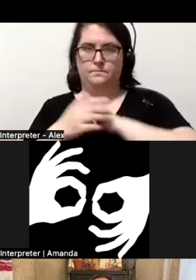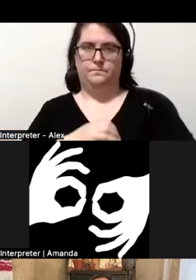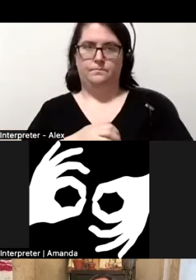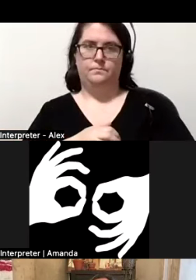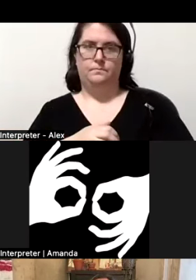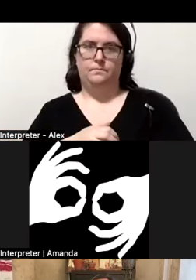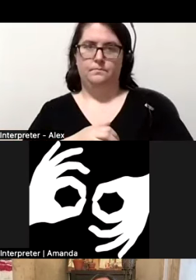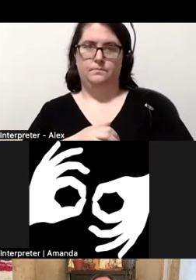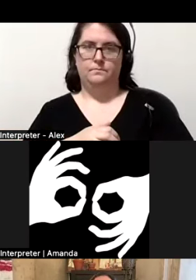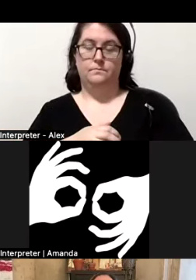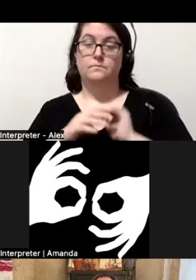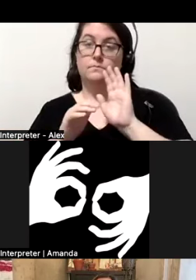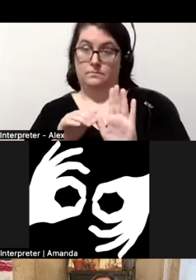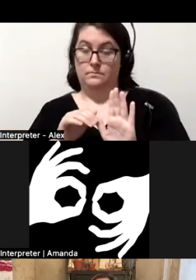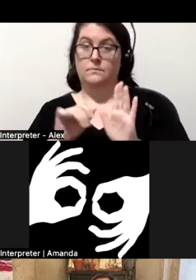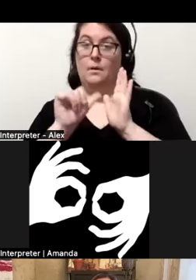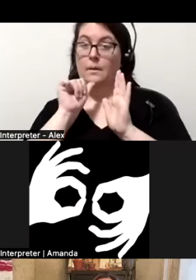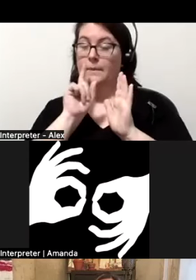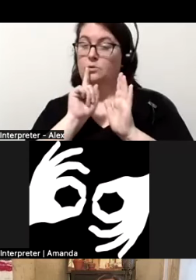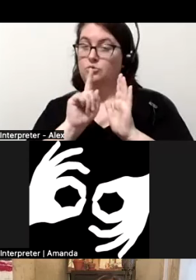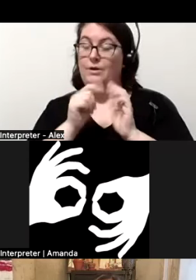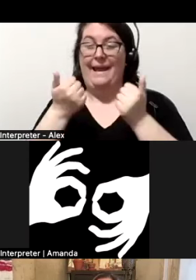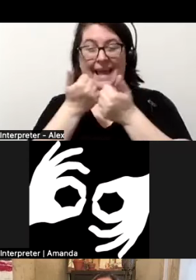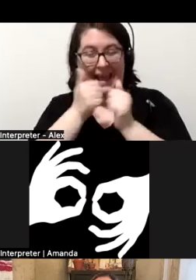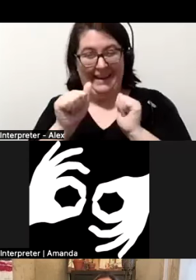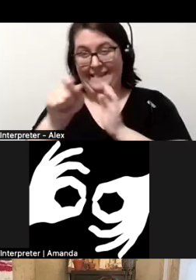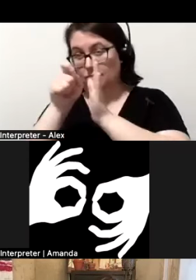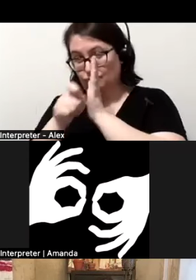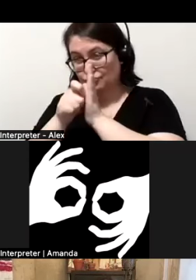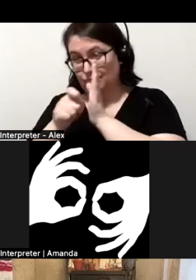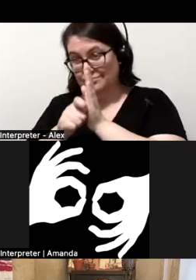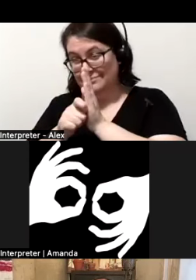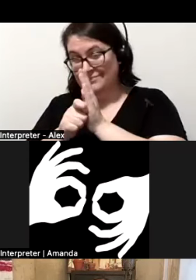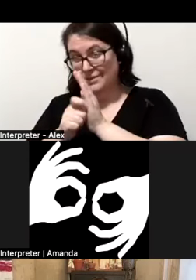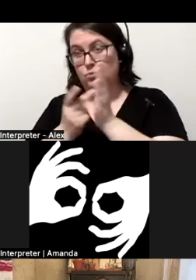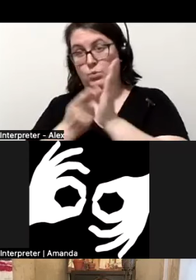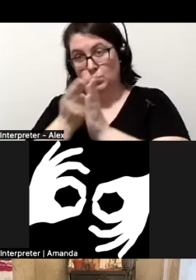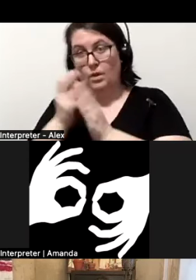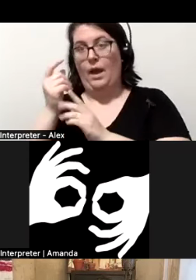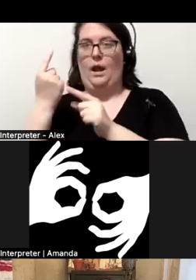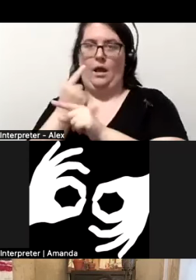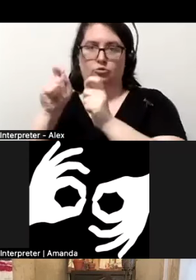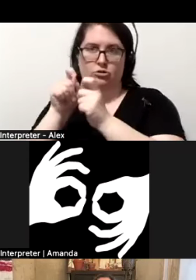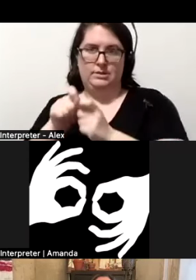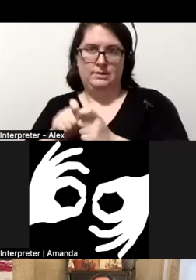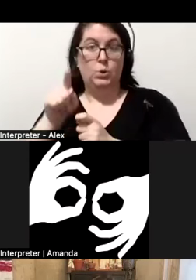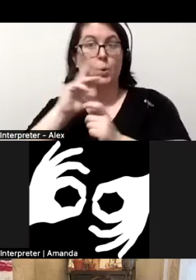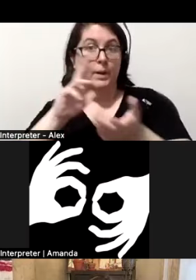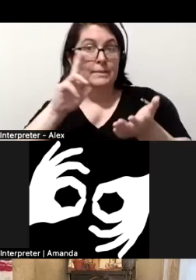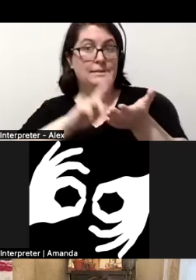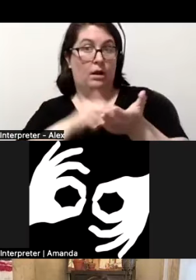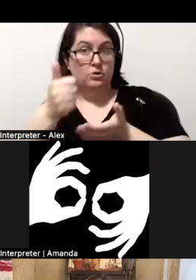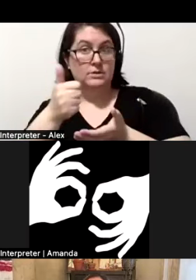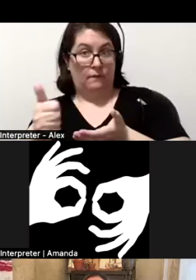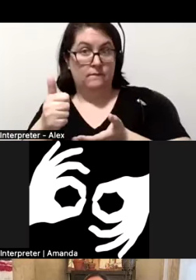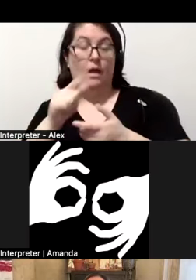AI. You have to ensure that all information included in your grant application is true and accurate. You will be signing these applications to